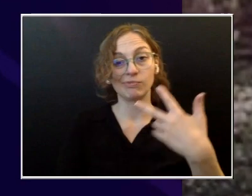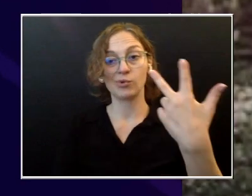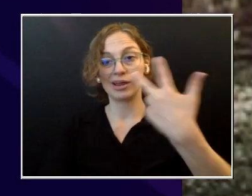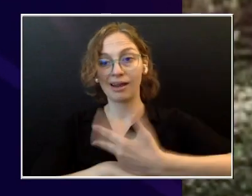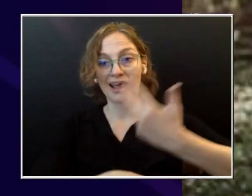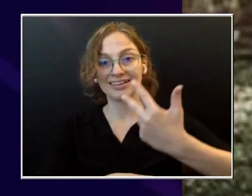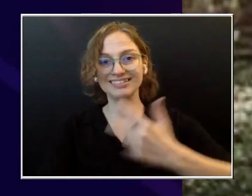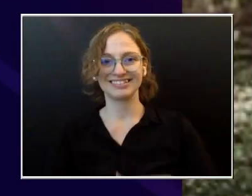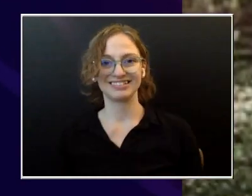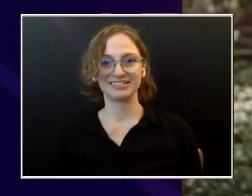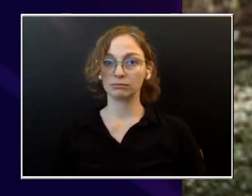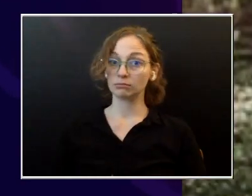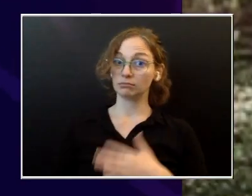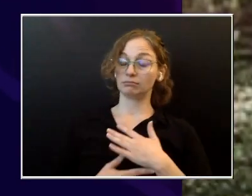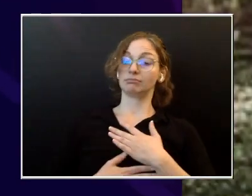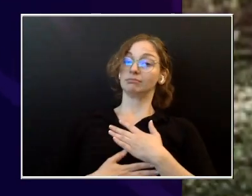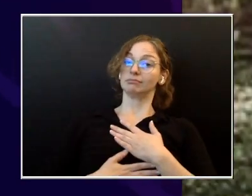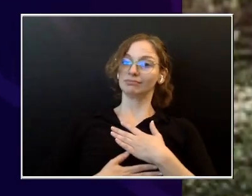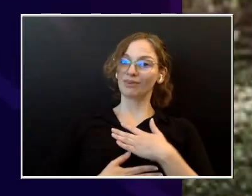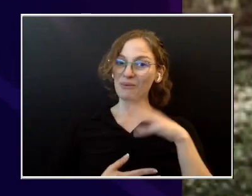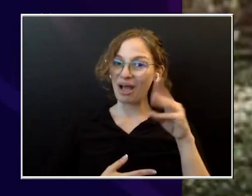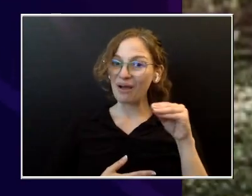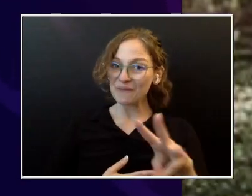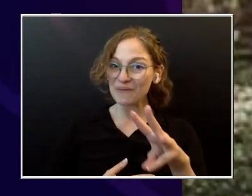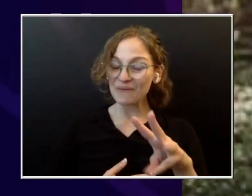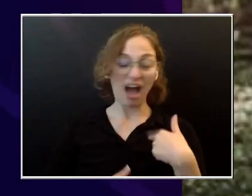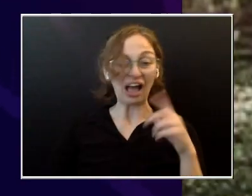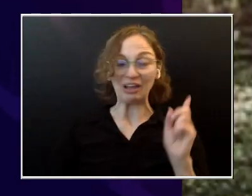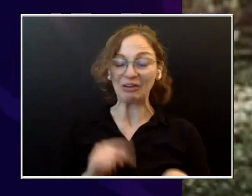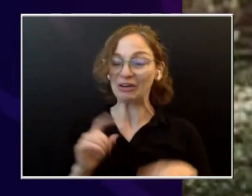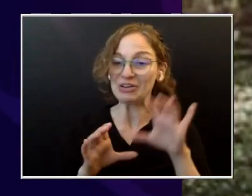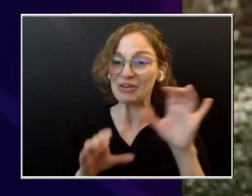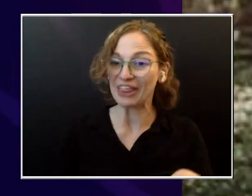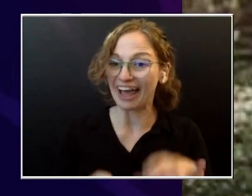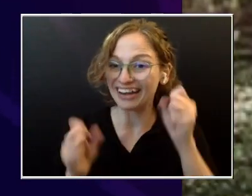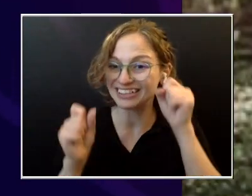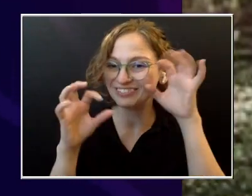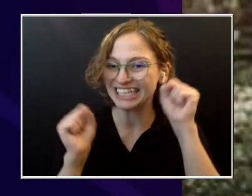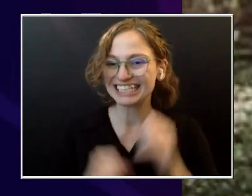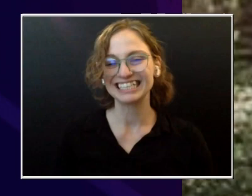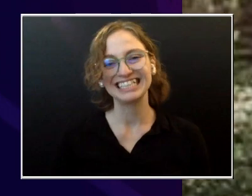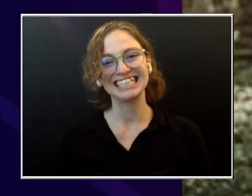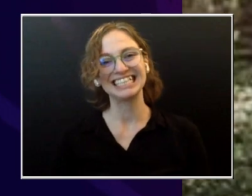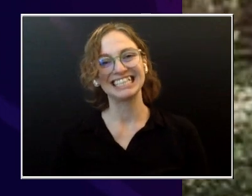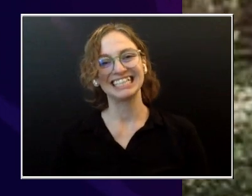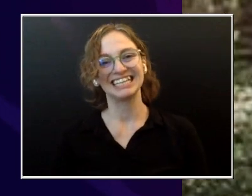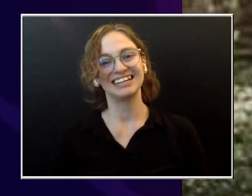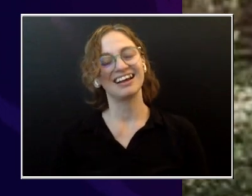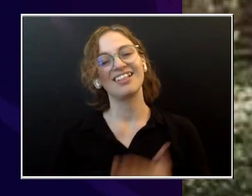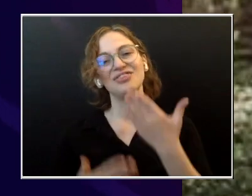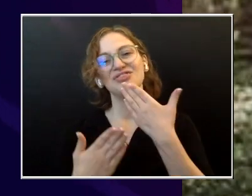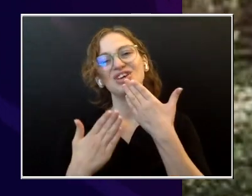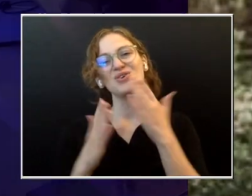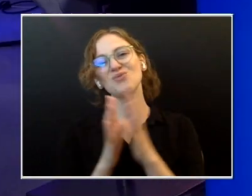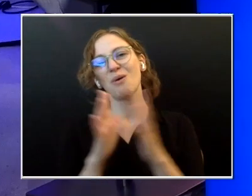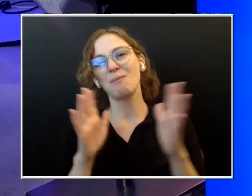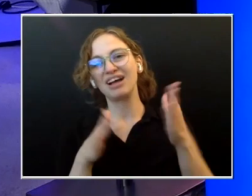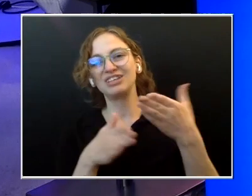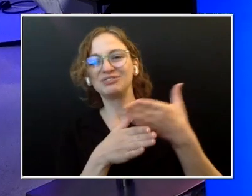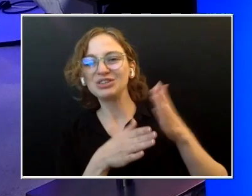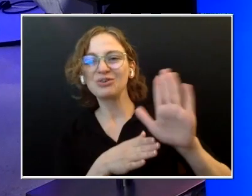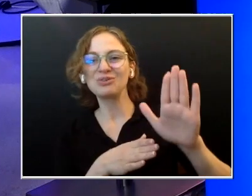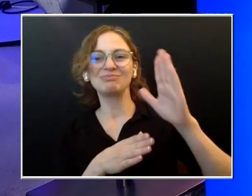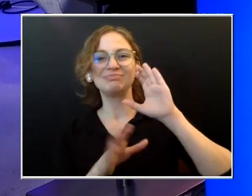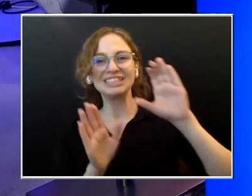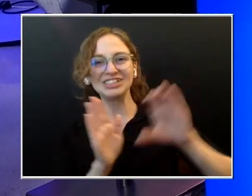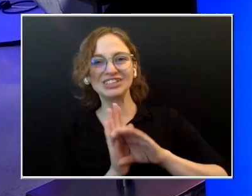impress Angela. I couldn't do that. That's amazing. That's incredible. Thank you so much for sharing those pictures, Dr. Jewel, Dr.